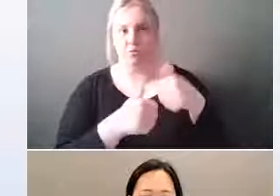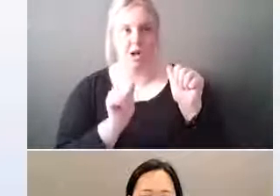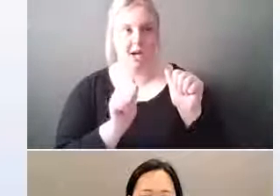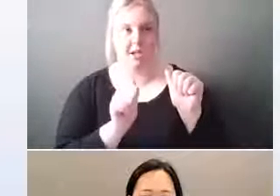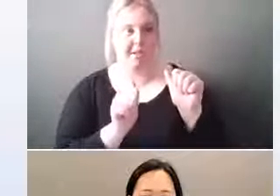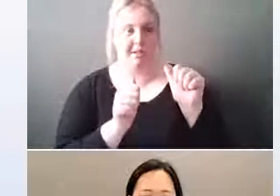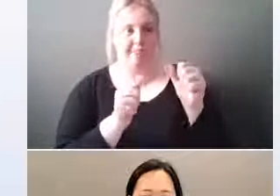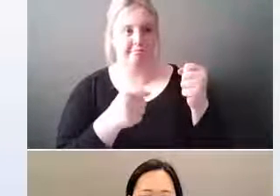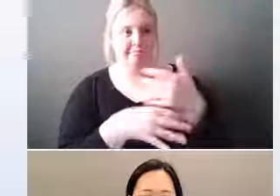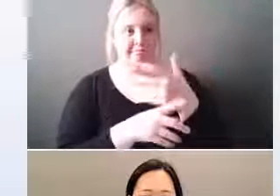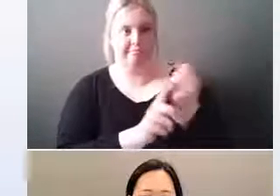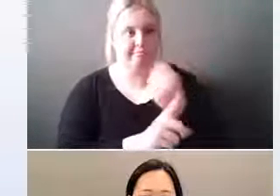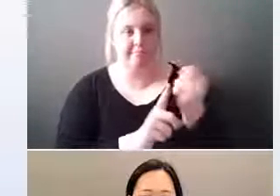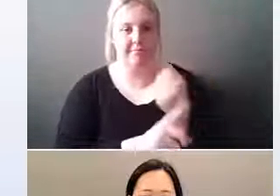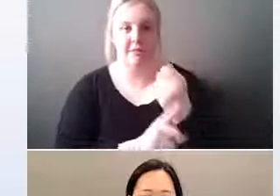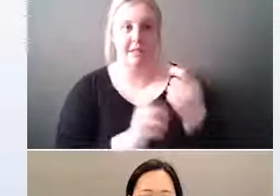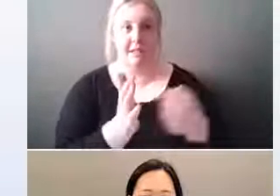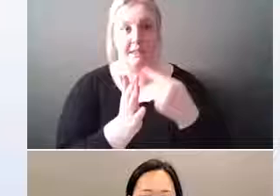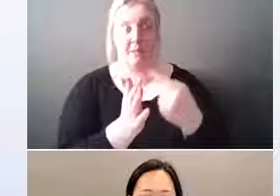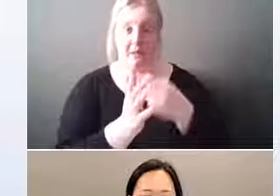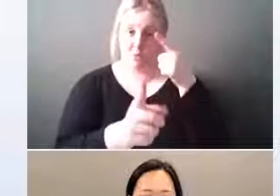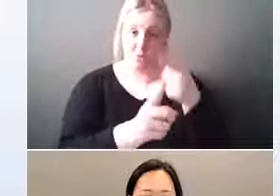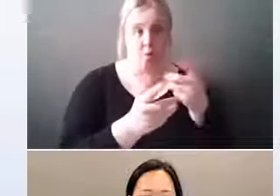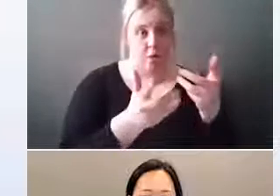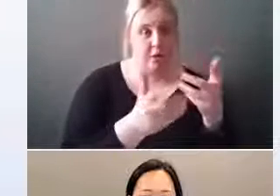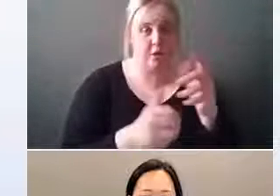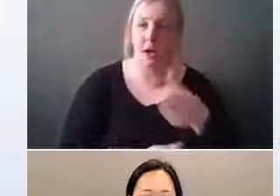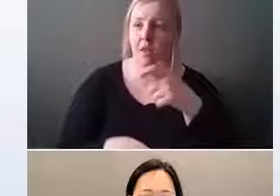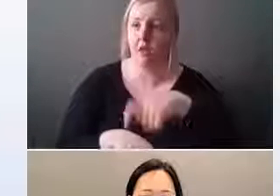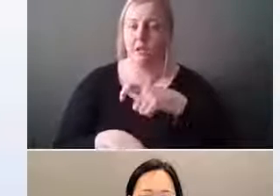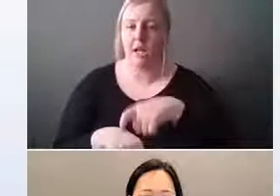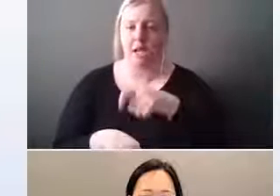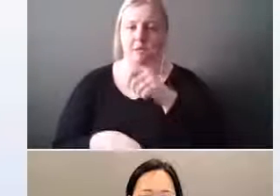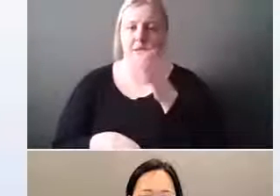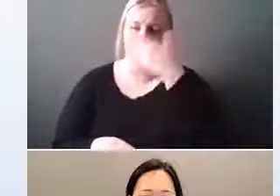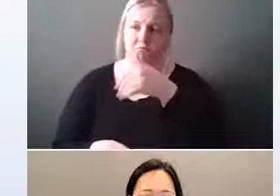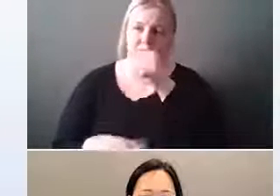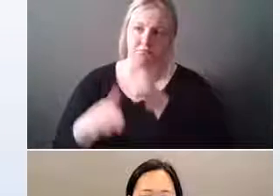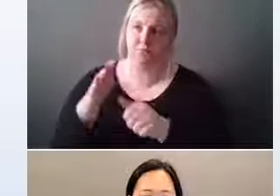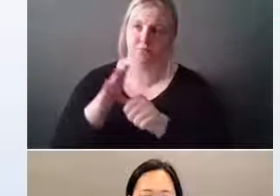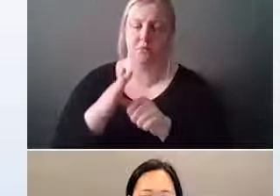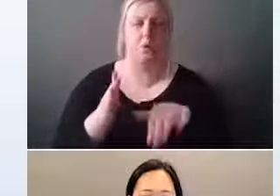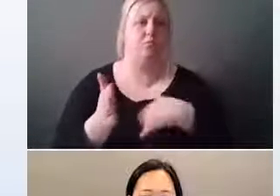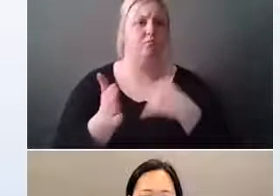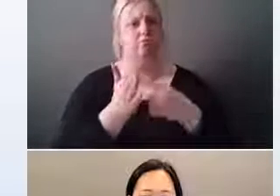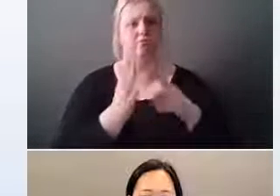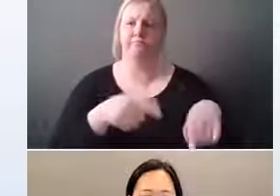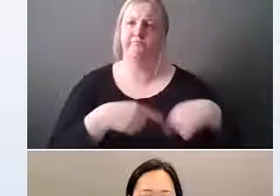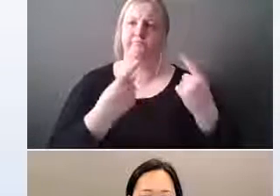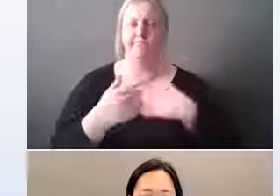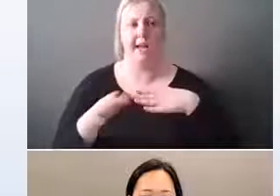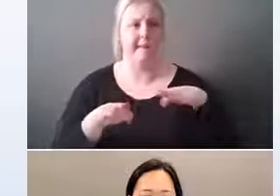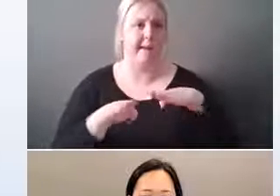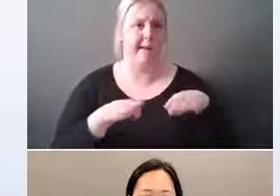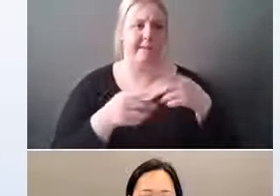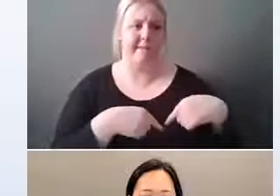include the unconsciously because sometimes people will say, this is the way I have always behaved. It's when